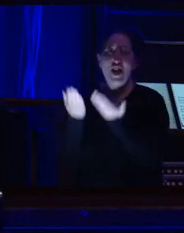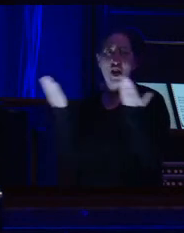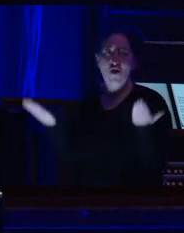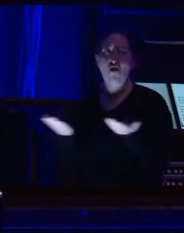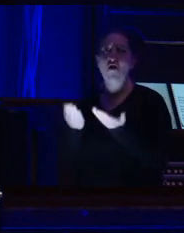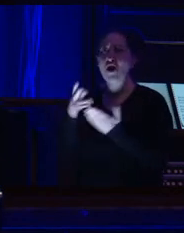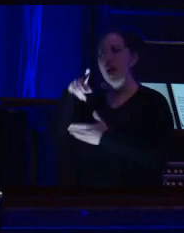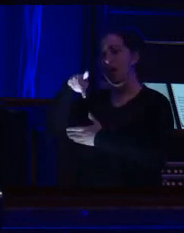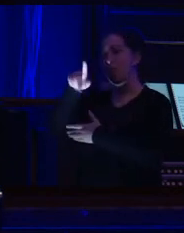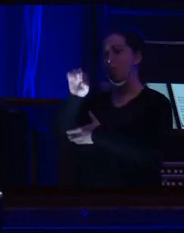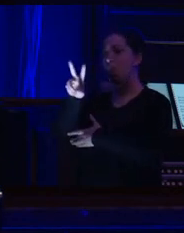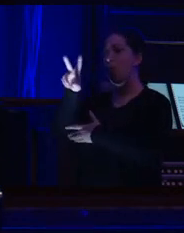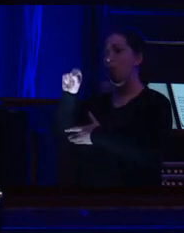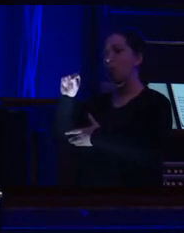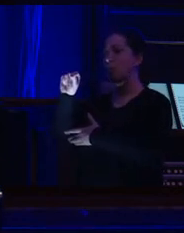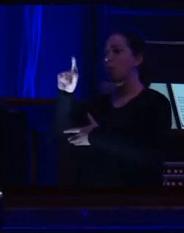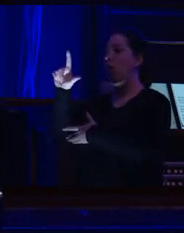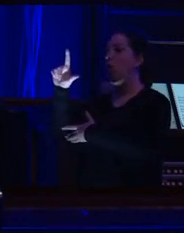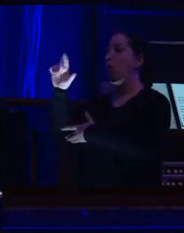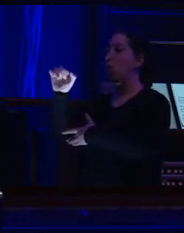Provost Lori McCauley.